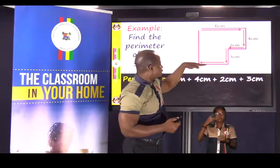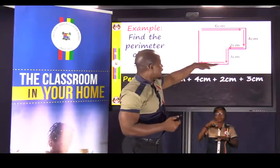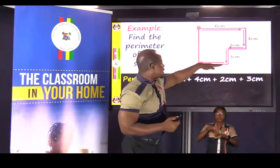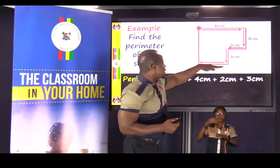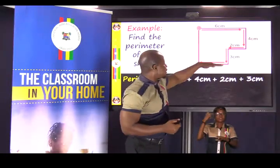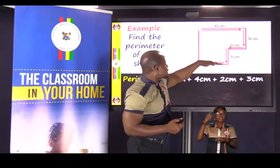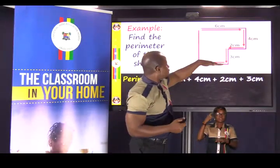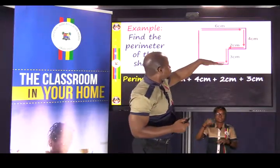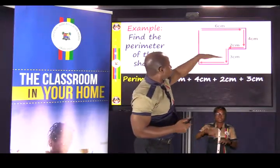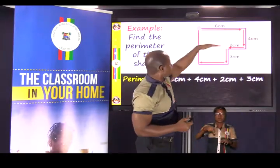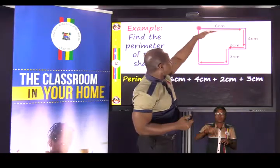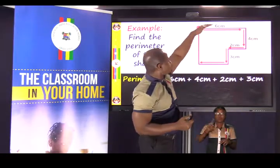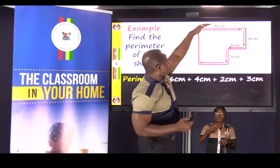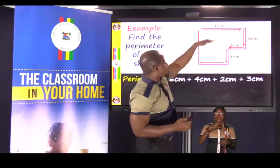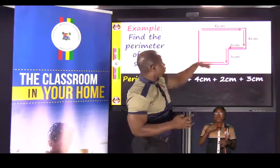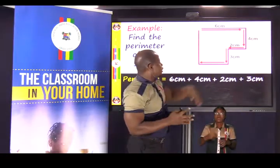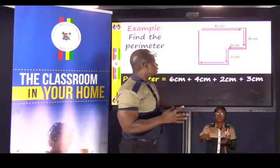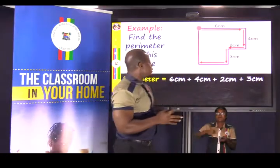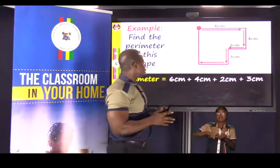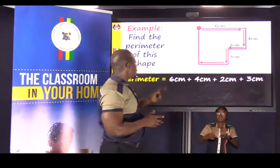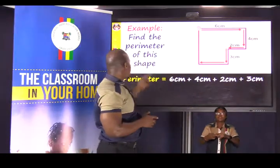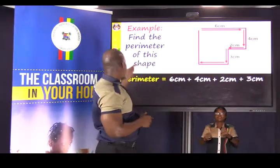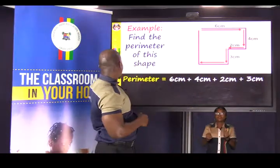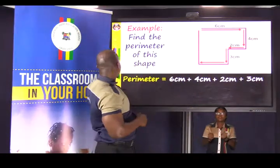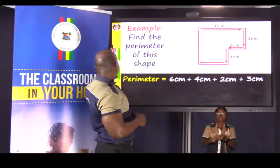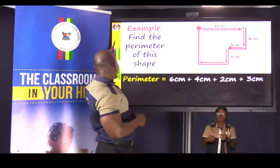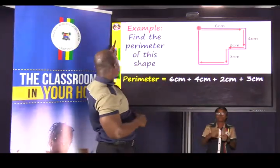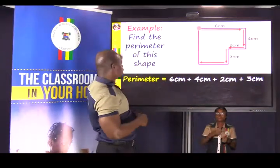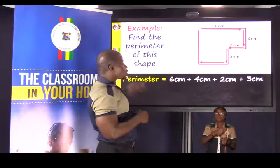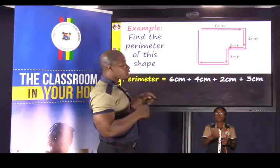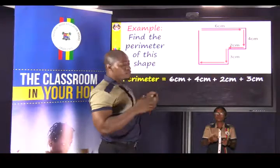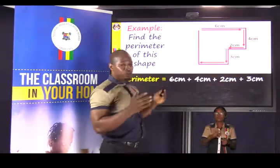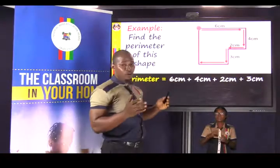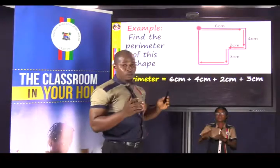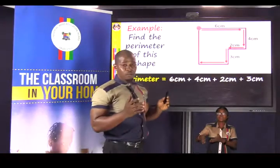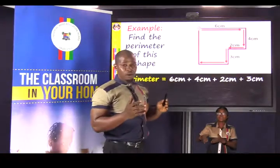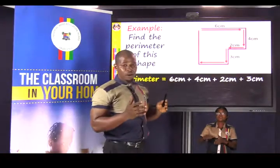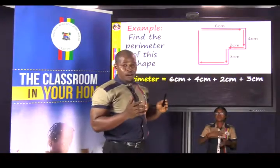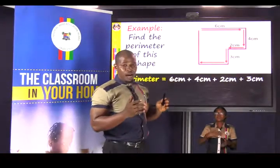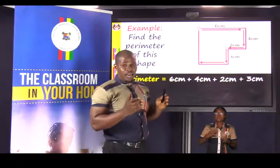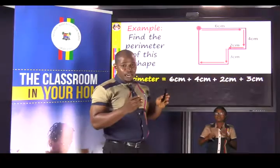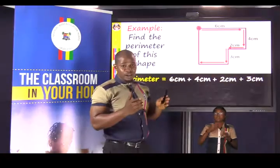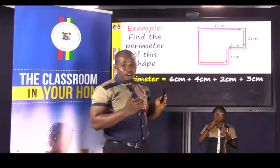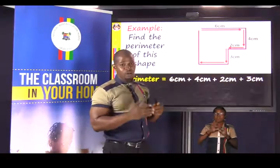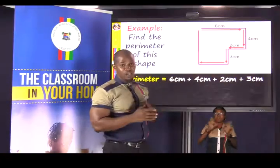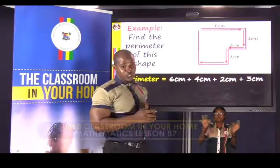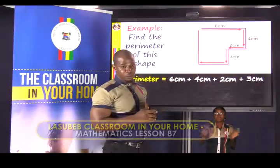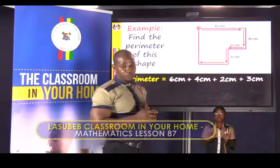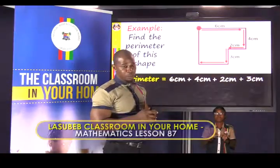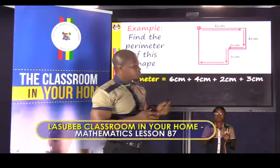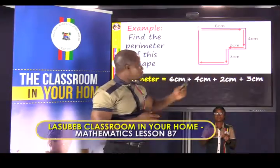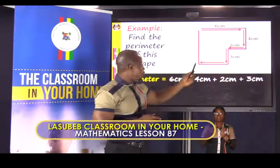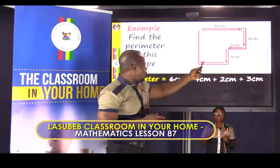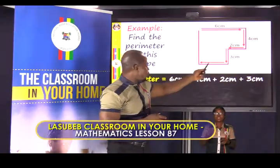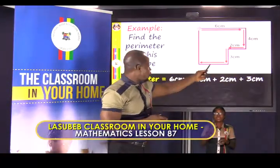looking for this side. We just relate it to the other side and try to see if we can form a regular